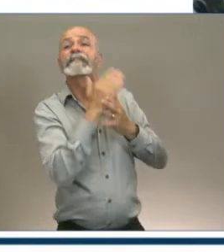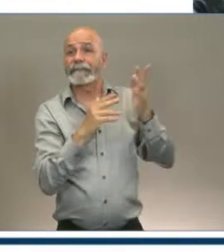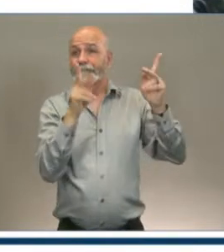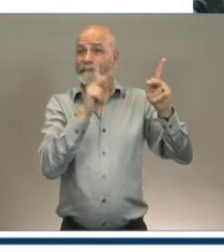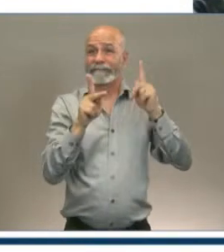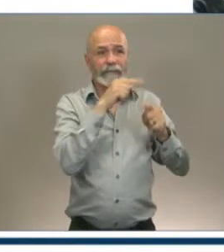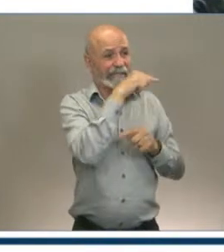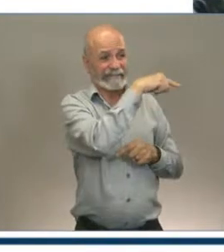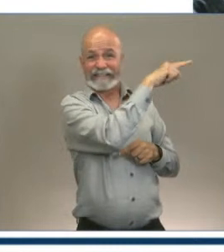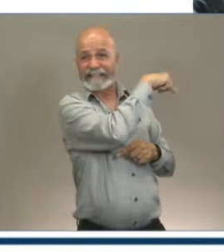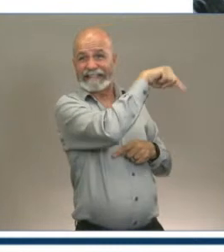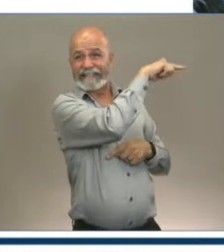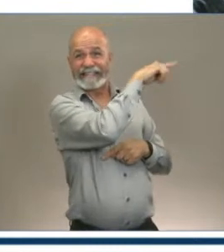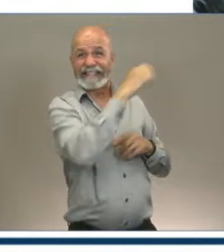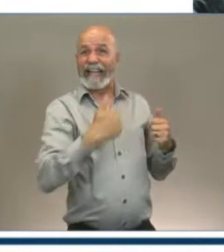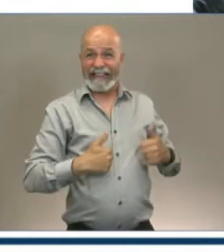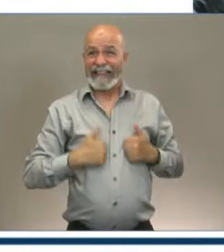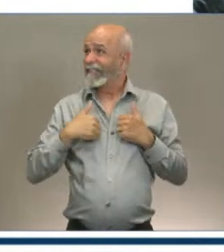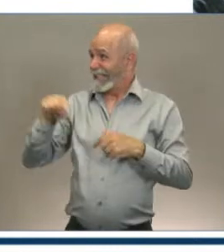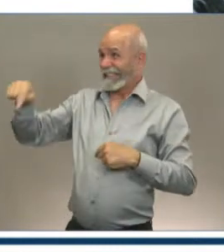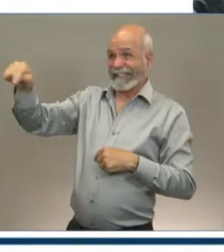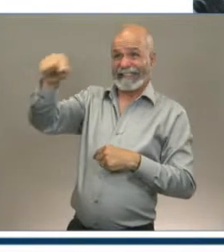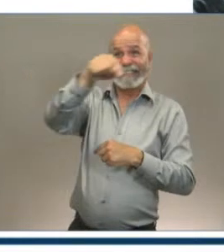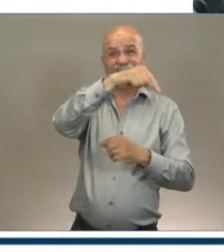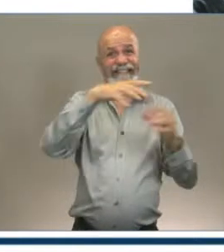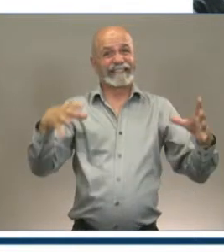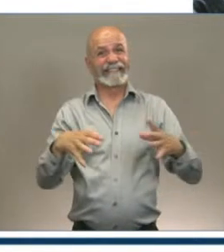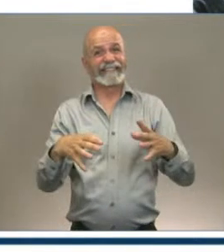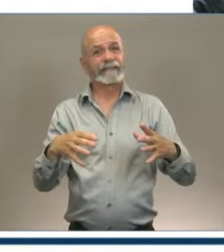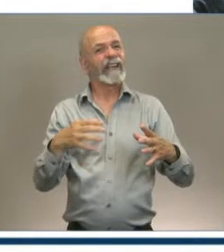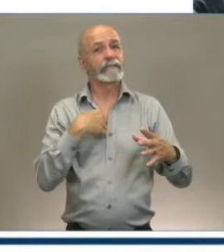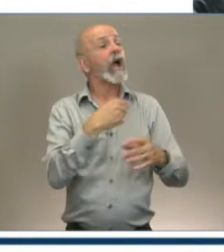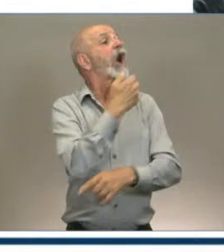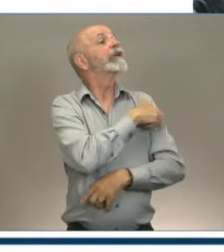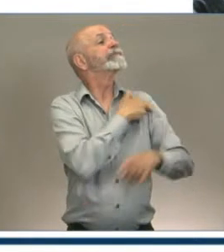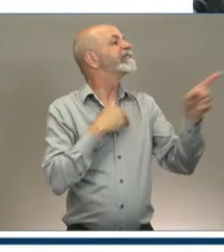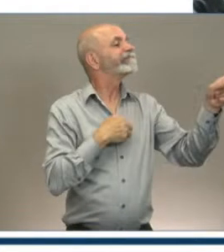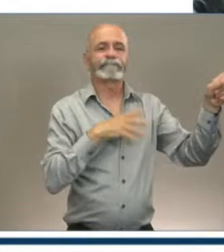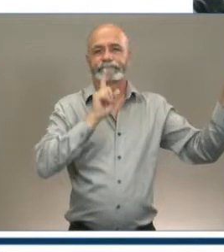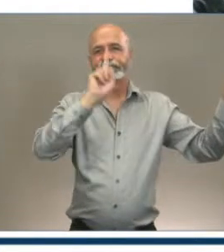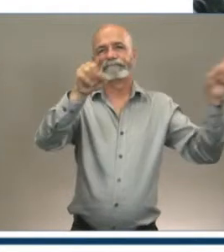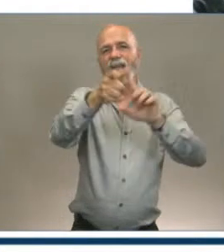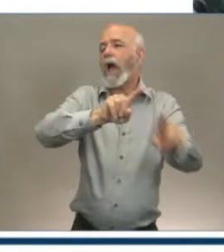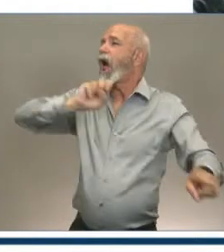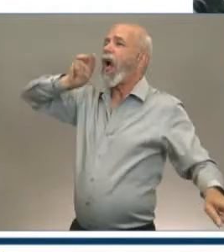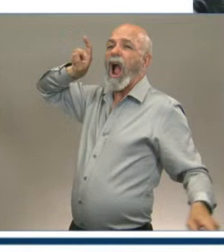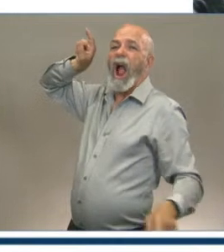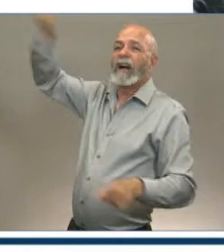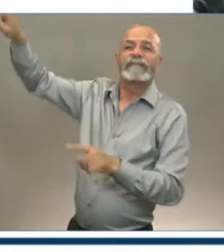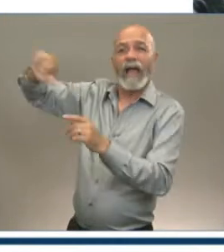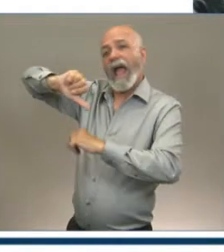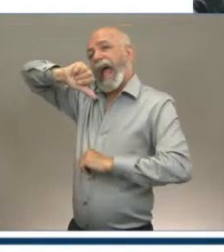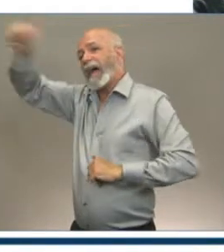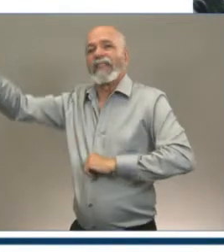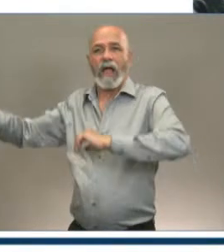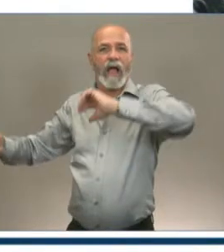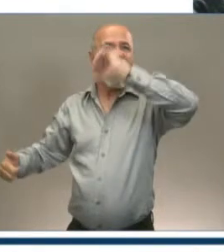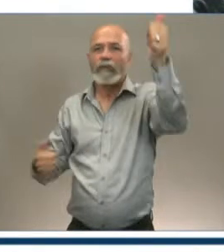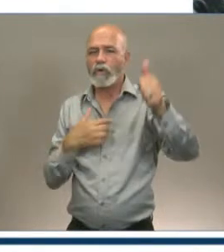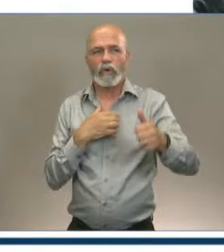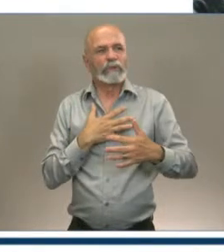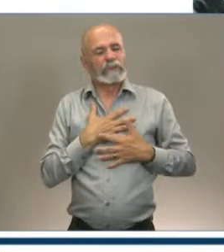hospital care. We recognize that this is more than an inconvenience, that it's an additional stress for the patient and their families,